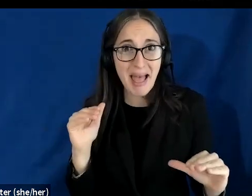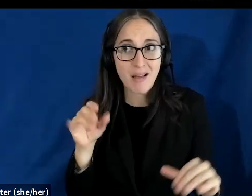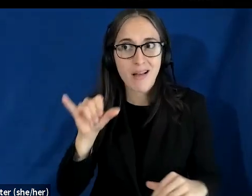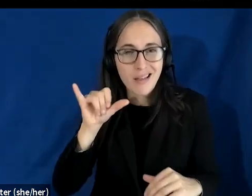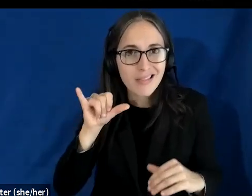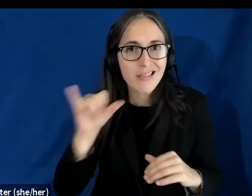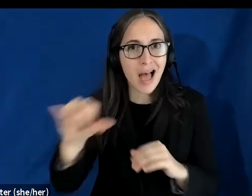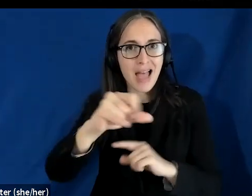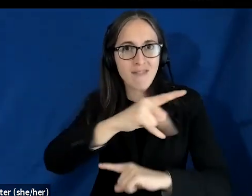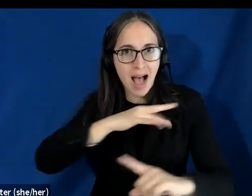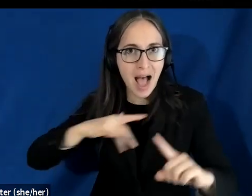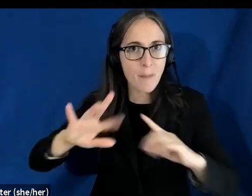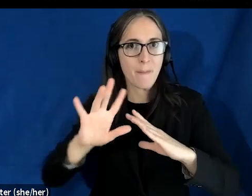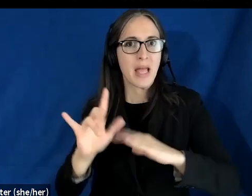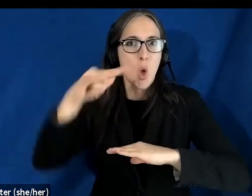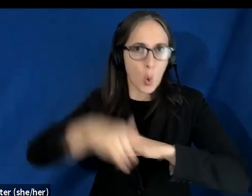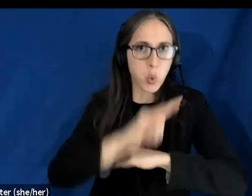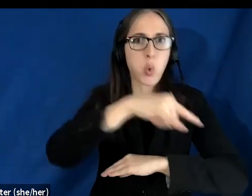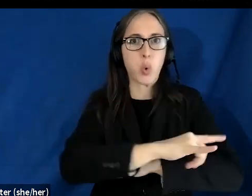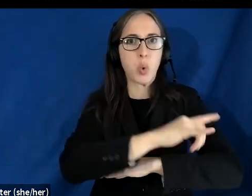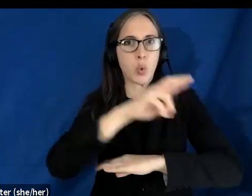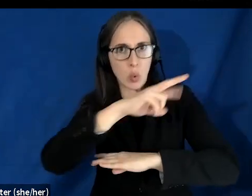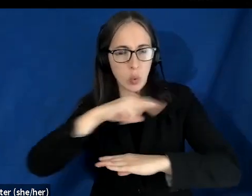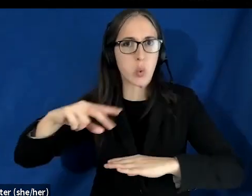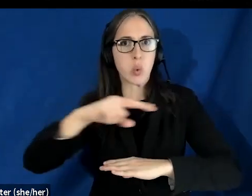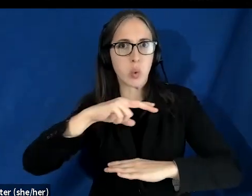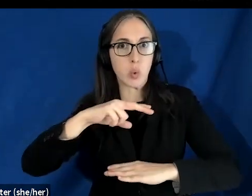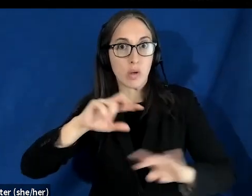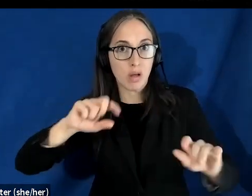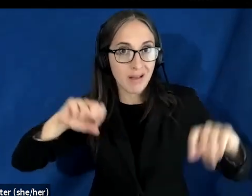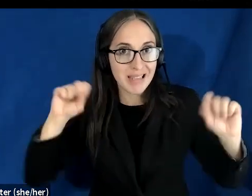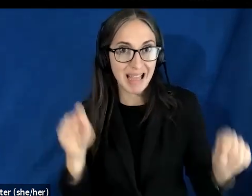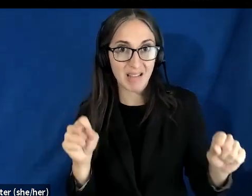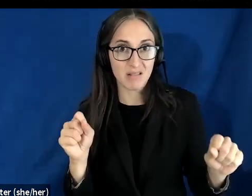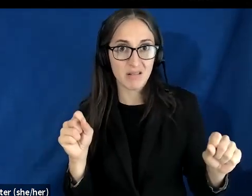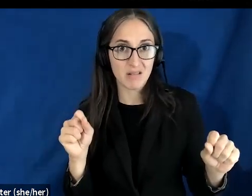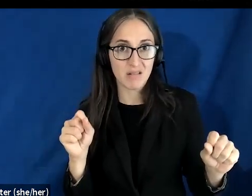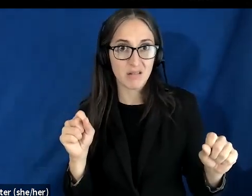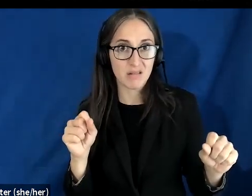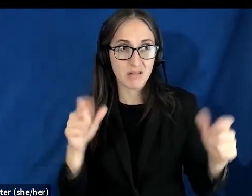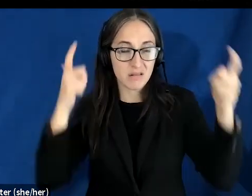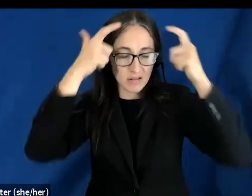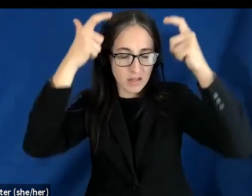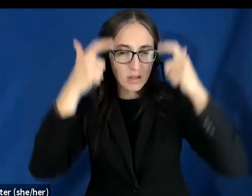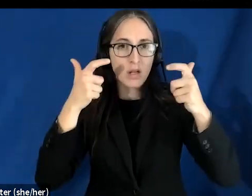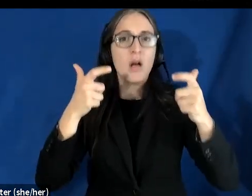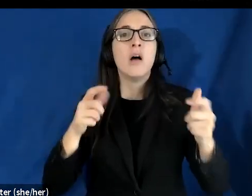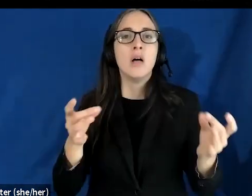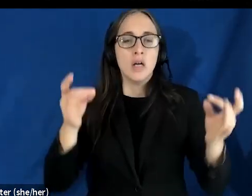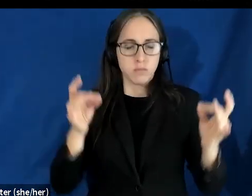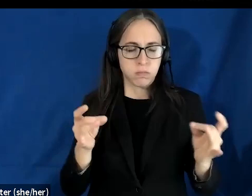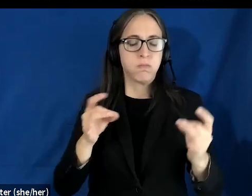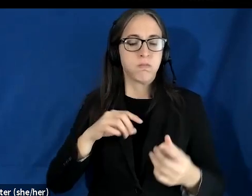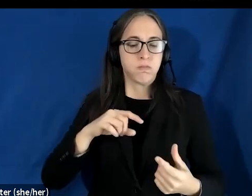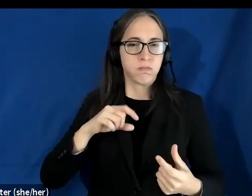of an environment that I will be able to, channel all my abilities to focus. So